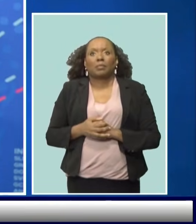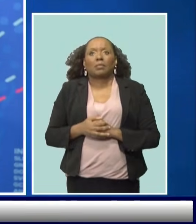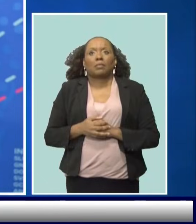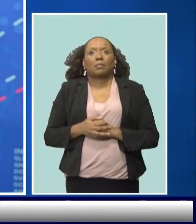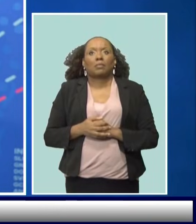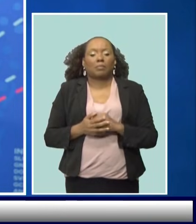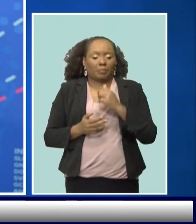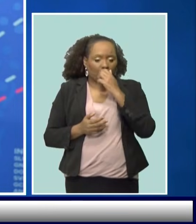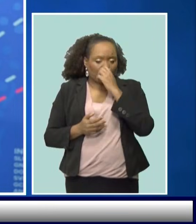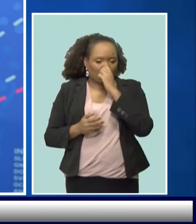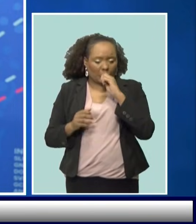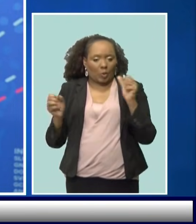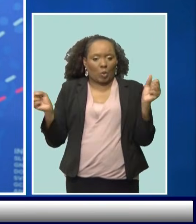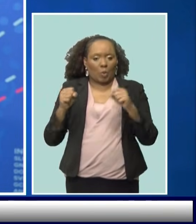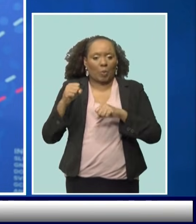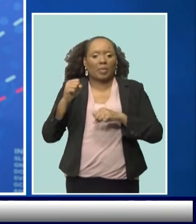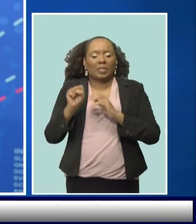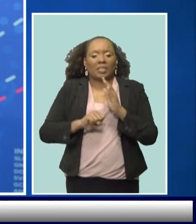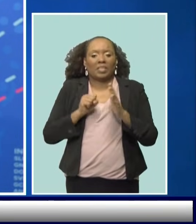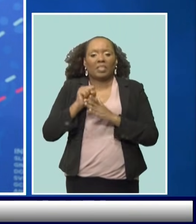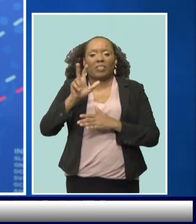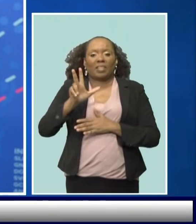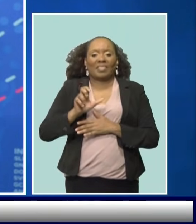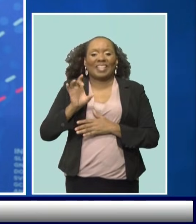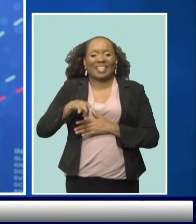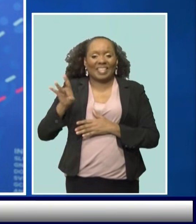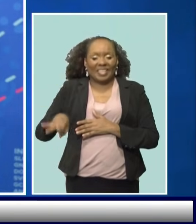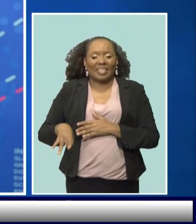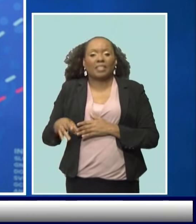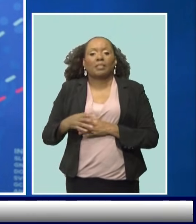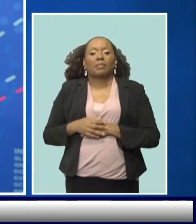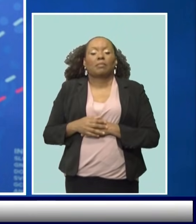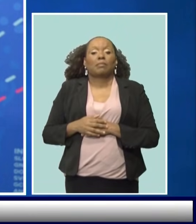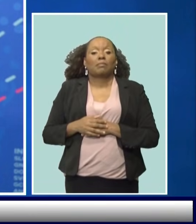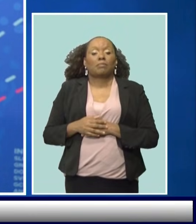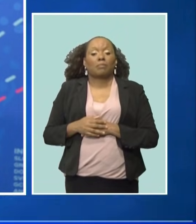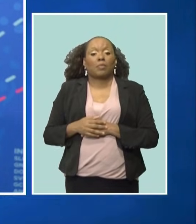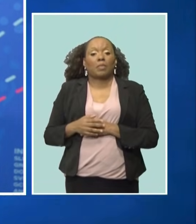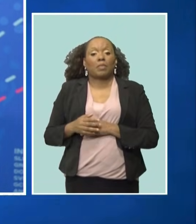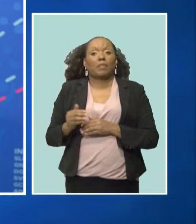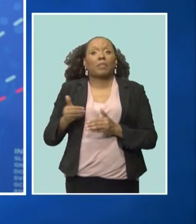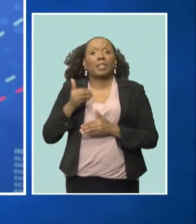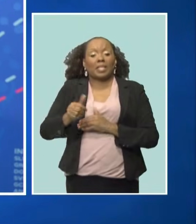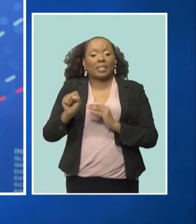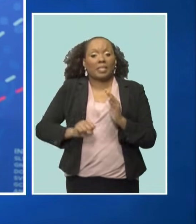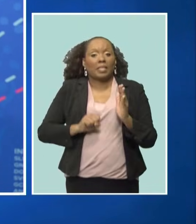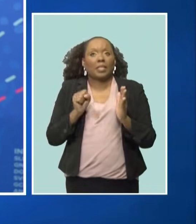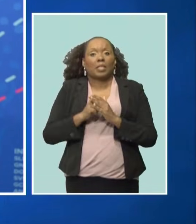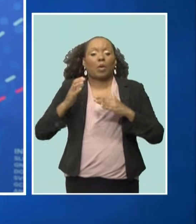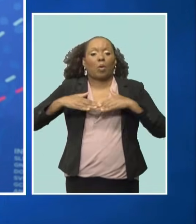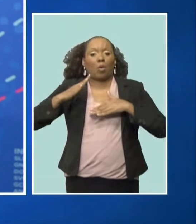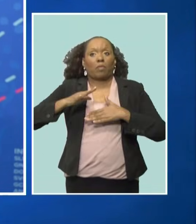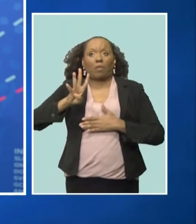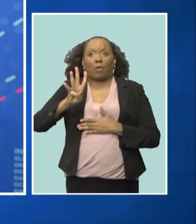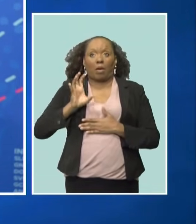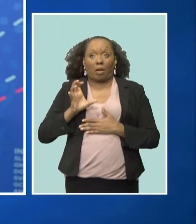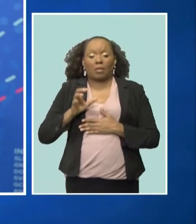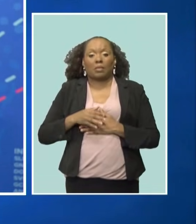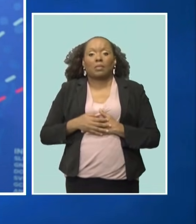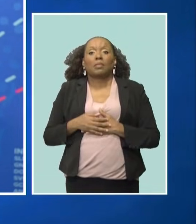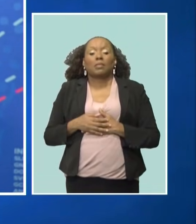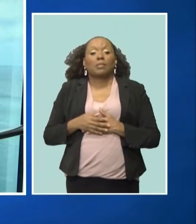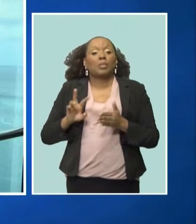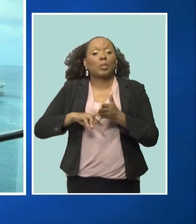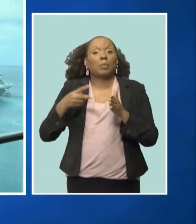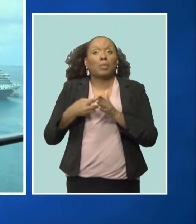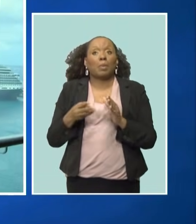calls for this winter season, and next year we're projecting 467 calls. That therefore means that there will be more tourists because